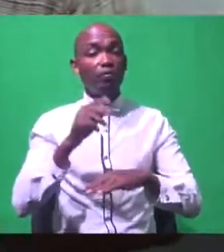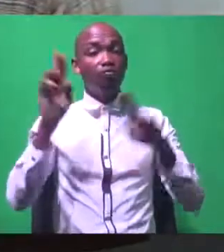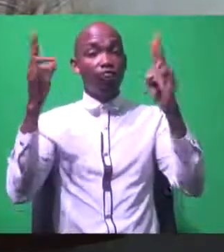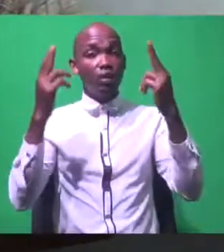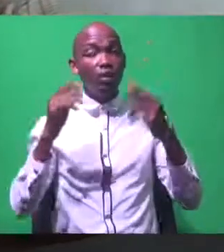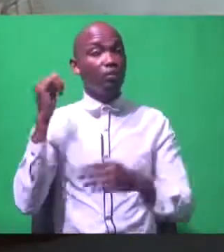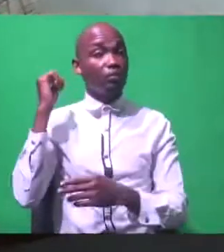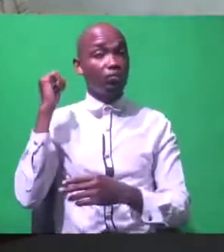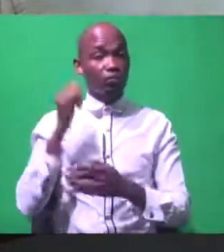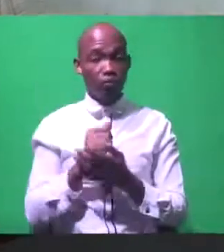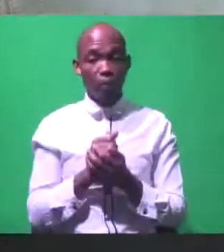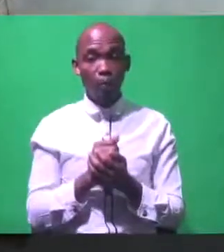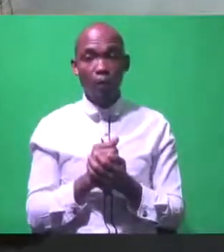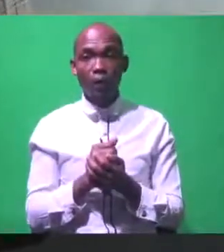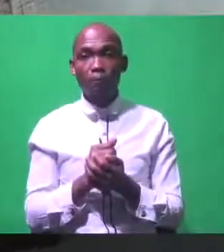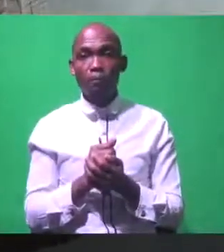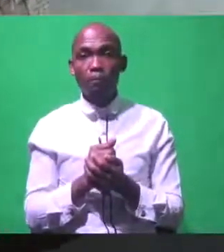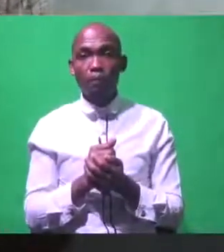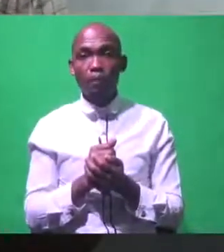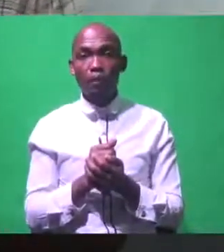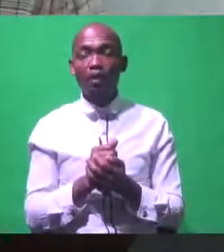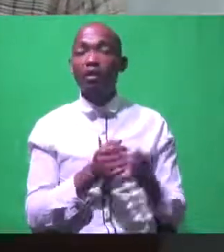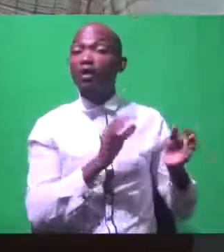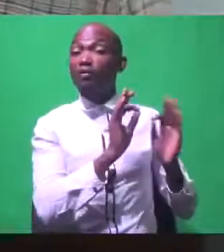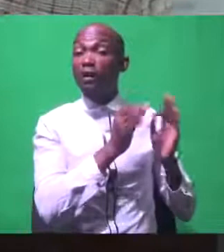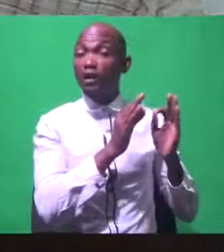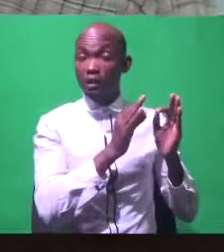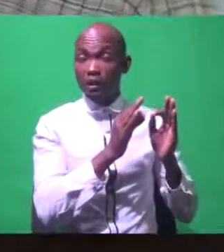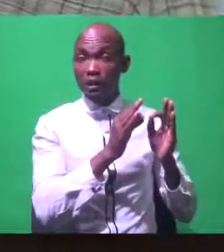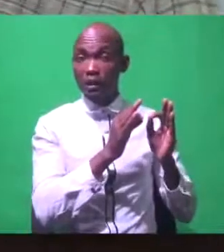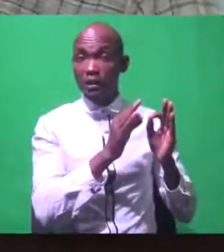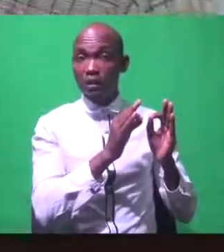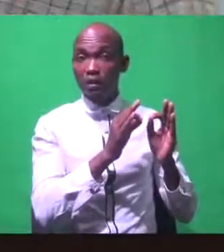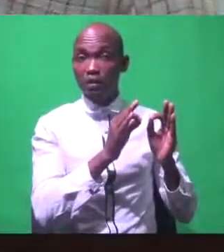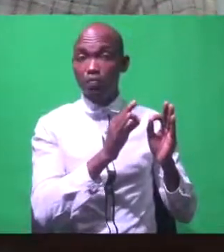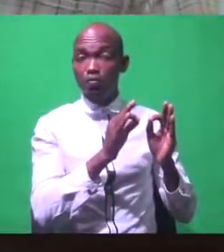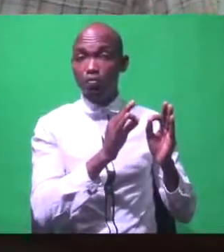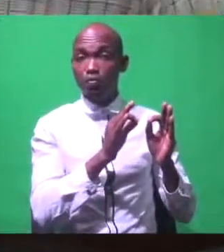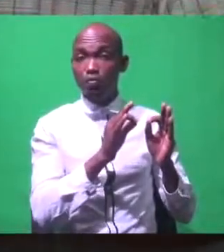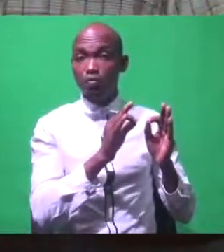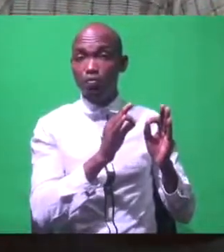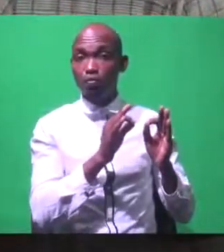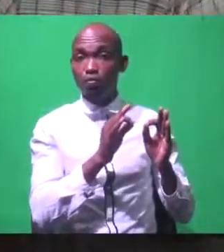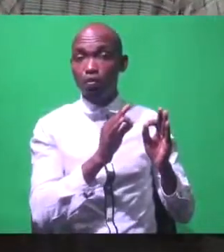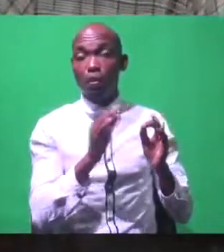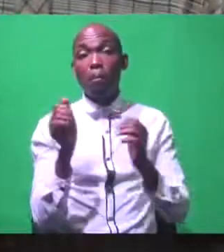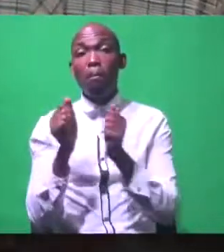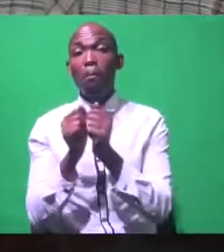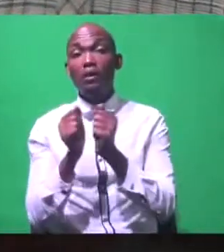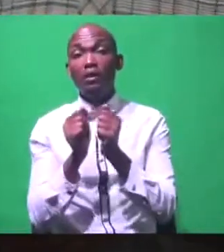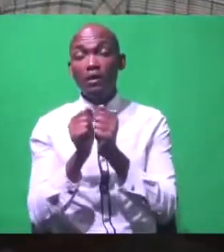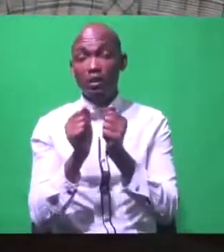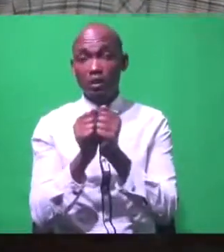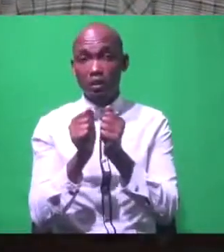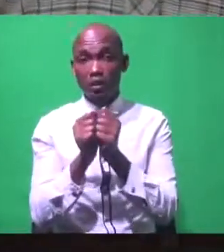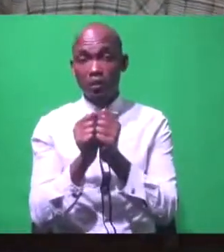Yes, to facilitate raw materials production. Good. I hope you remember what we